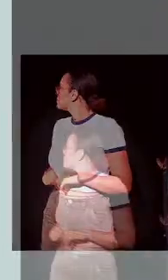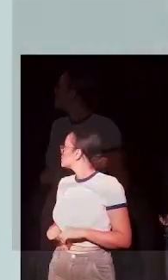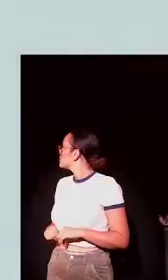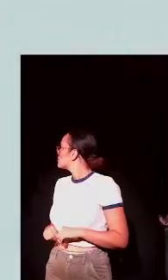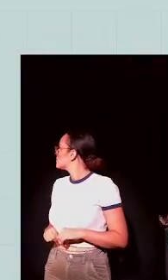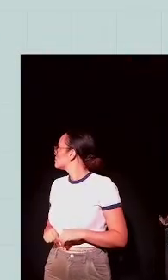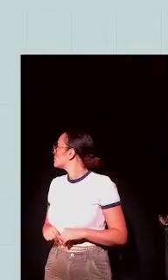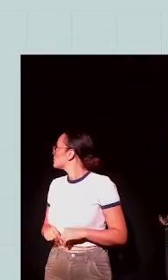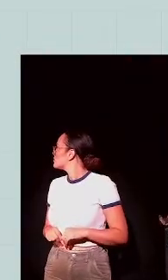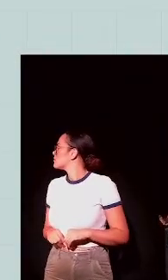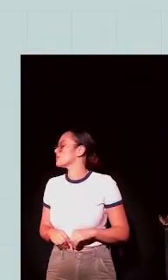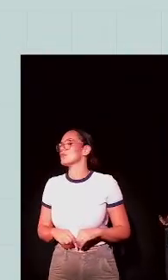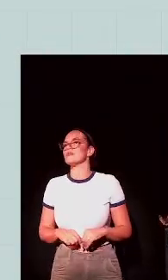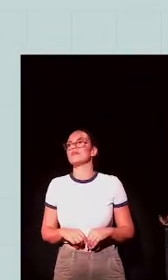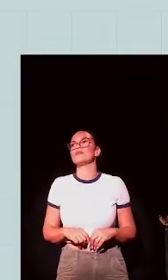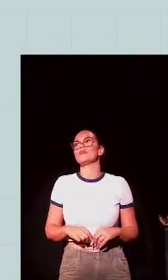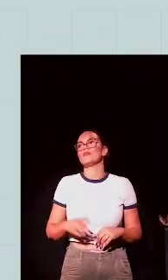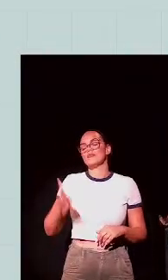With you,